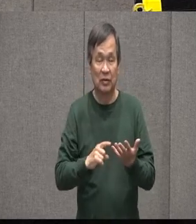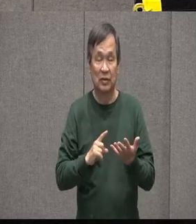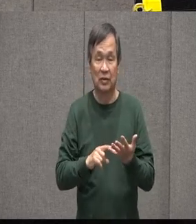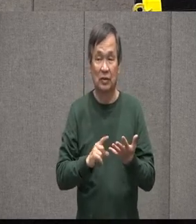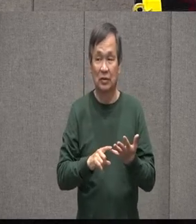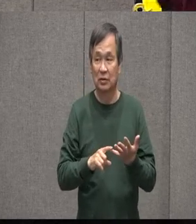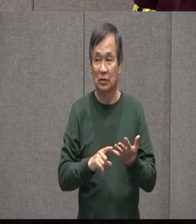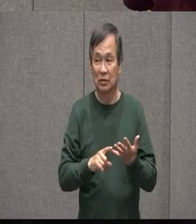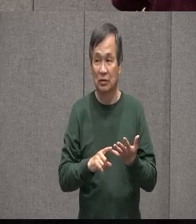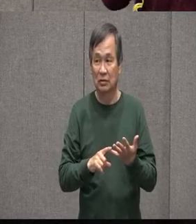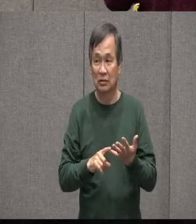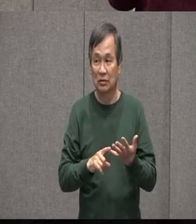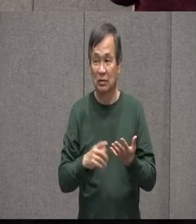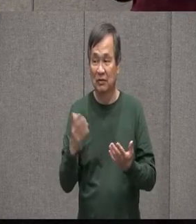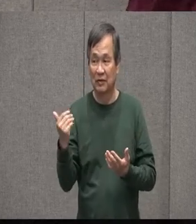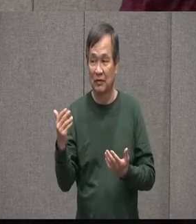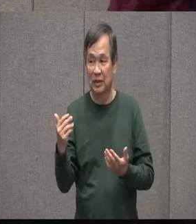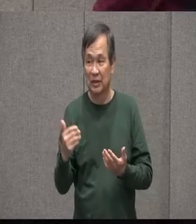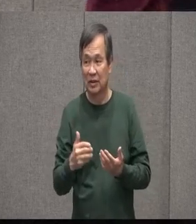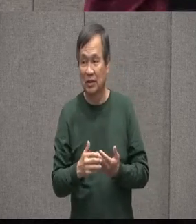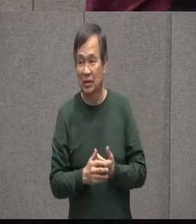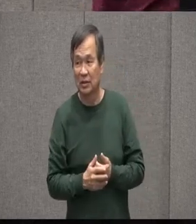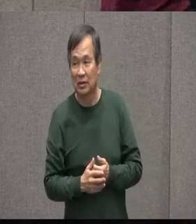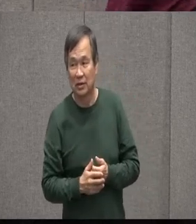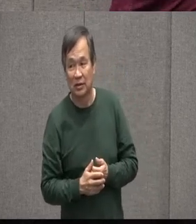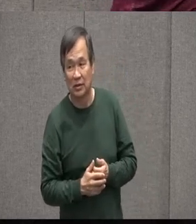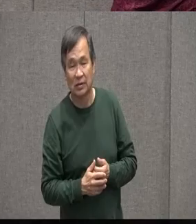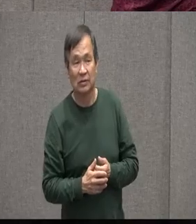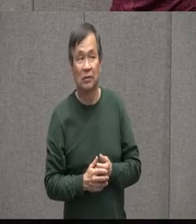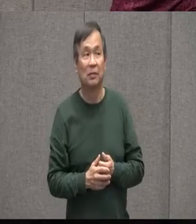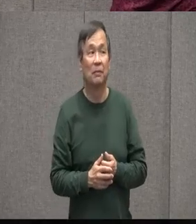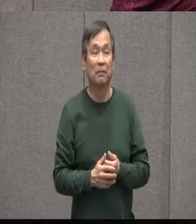3 more gives me 15.